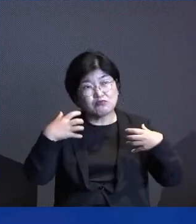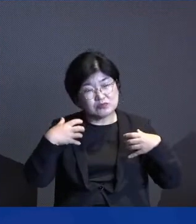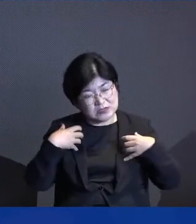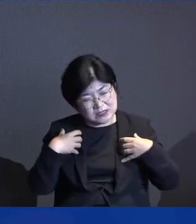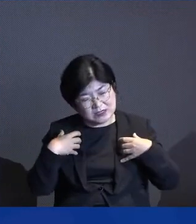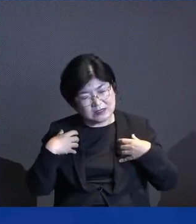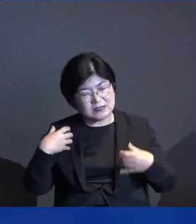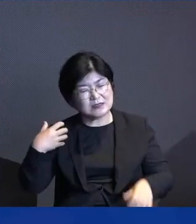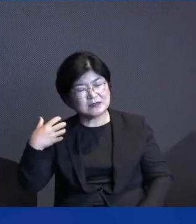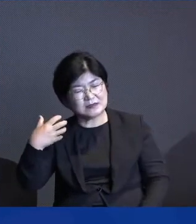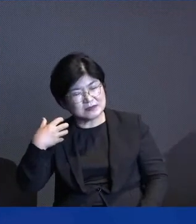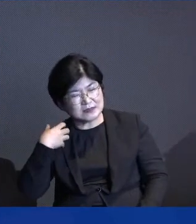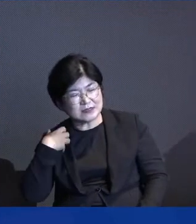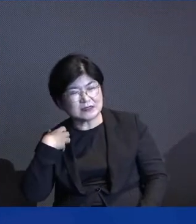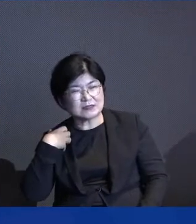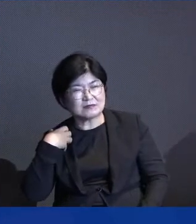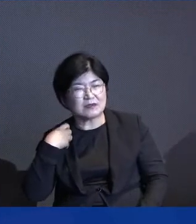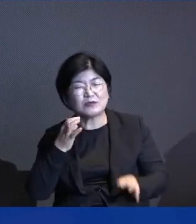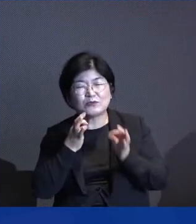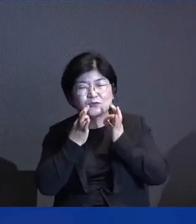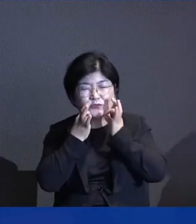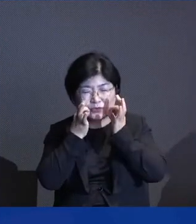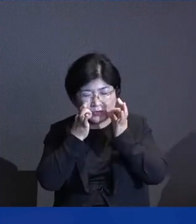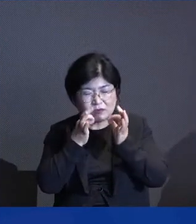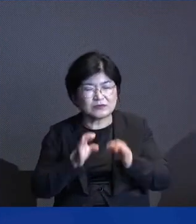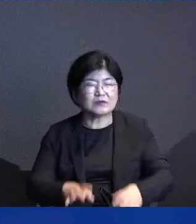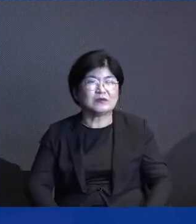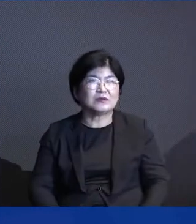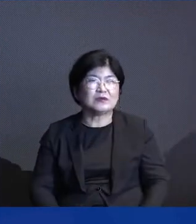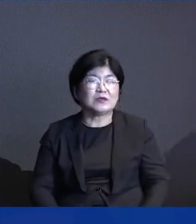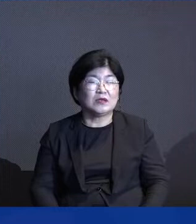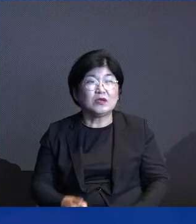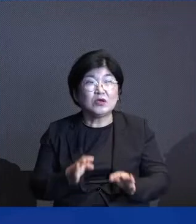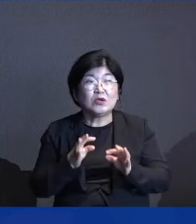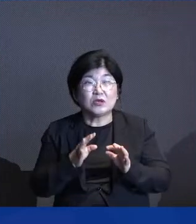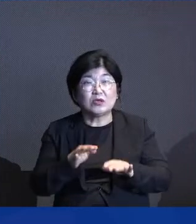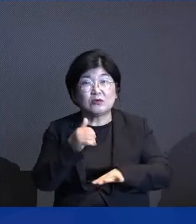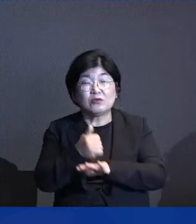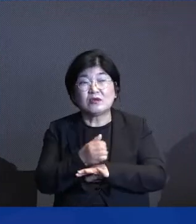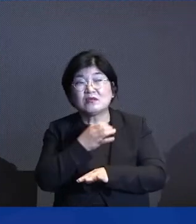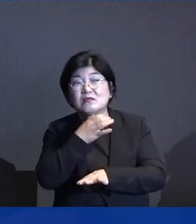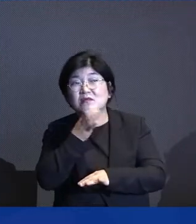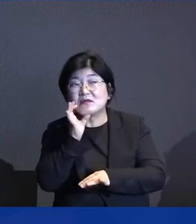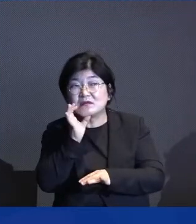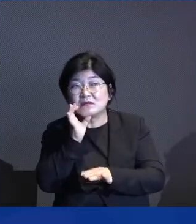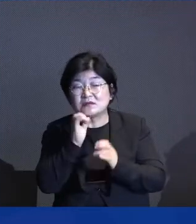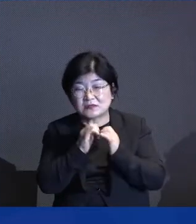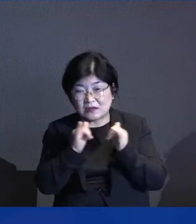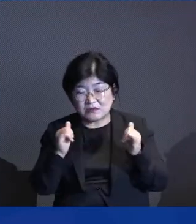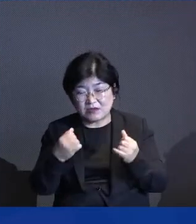healthy lives even toward very late life.